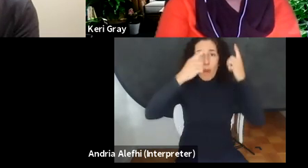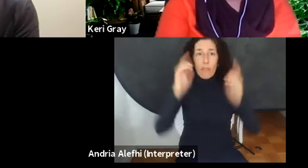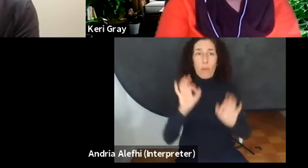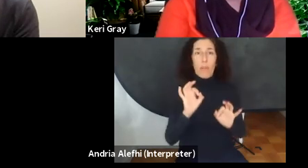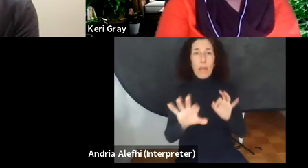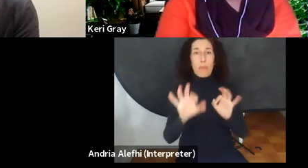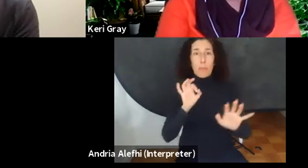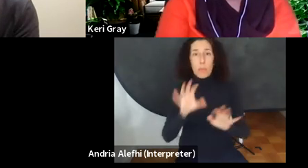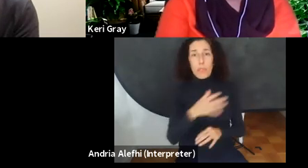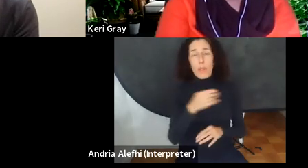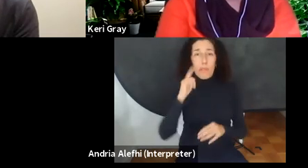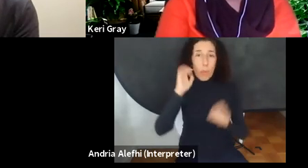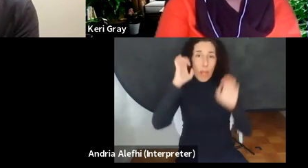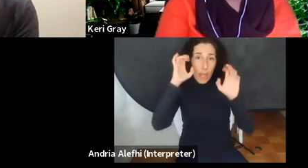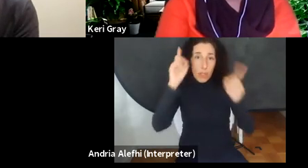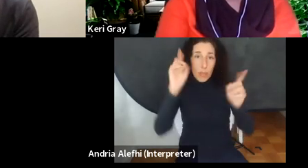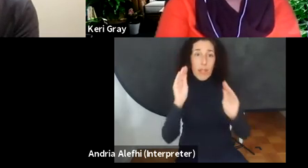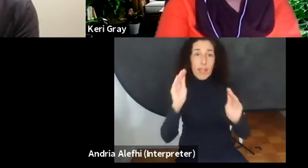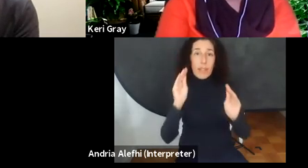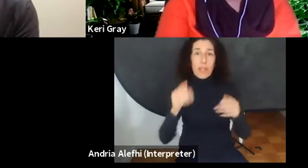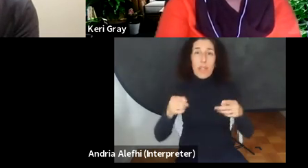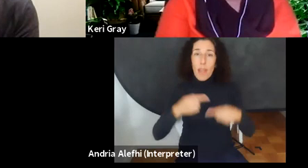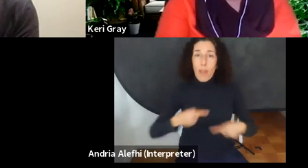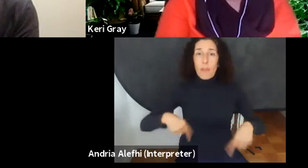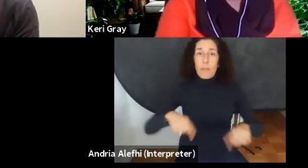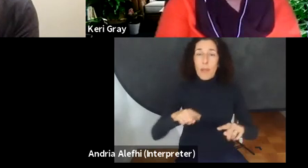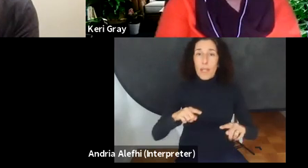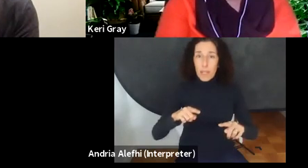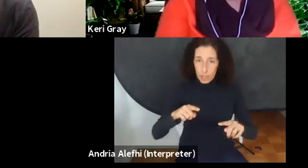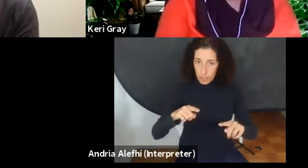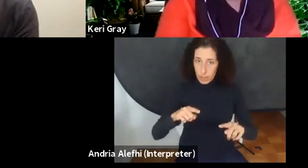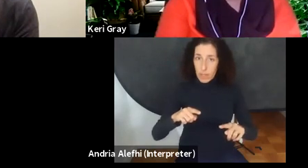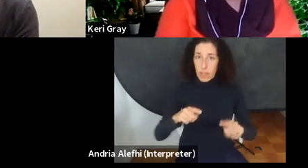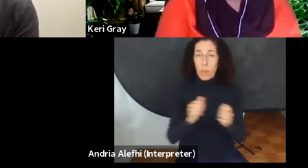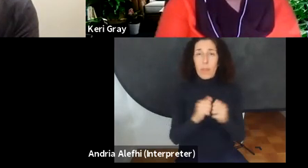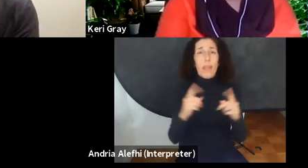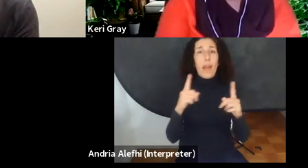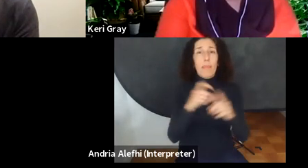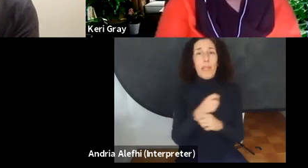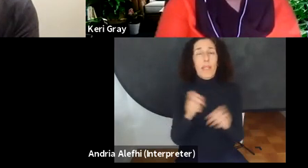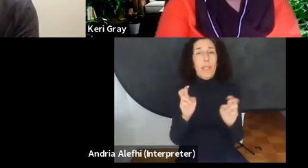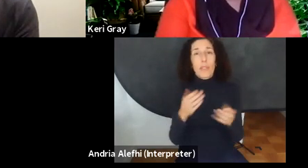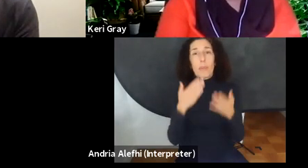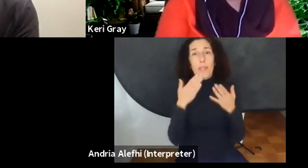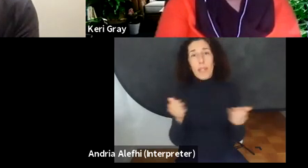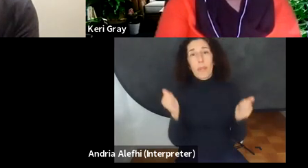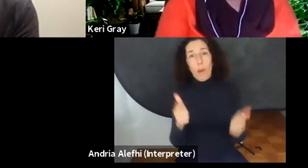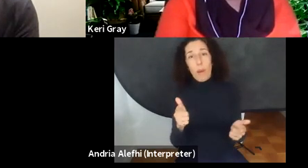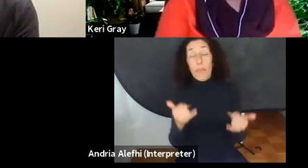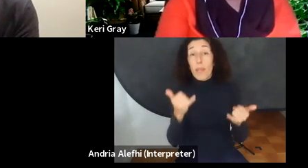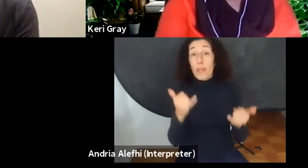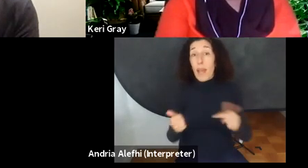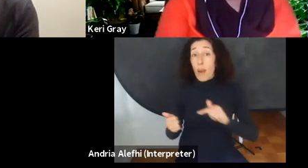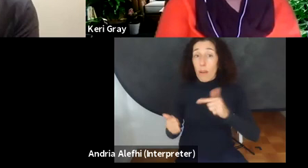for educating the entire group, I think, about some really tricky and complicated issues. So thank you all. And I'm now going to turn it over